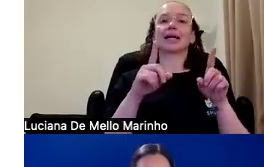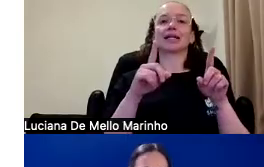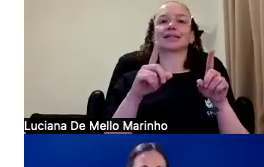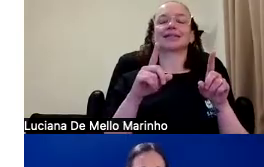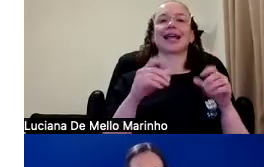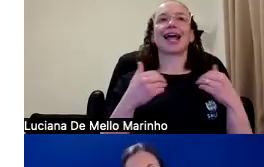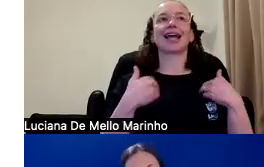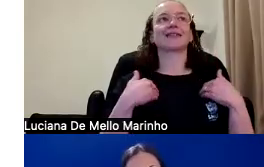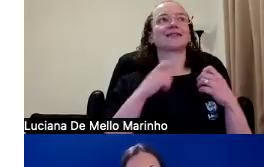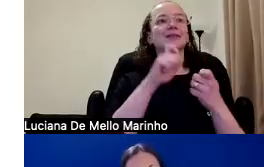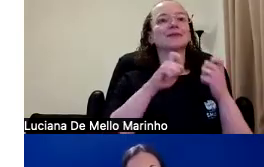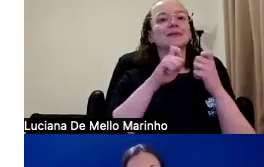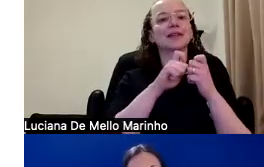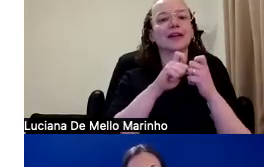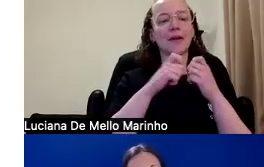that. And